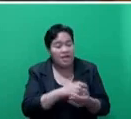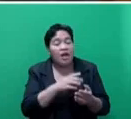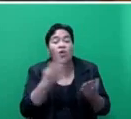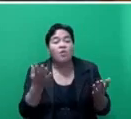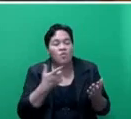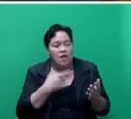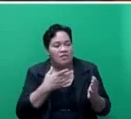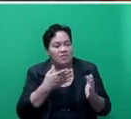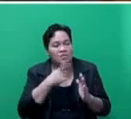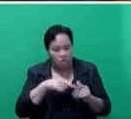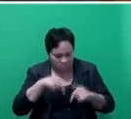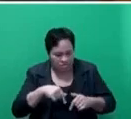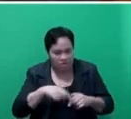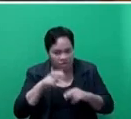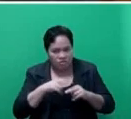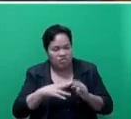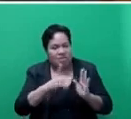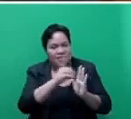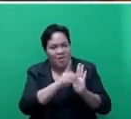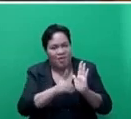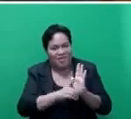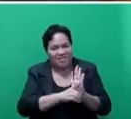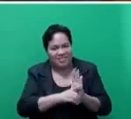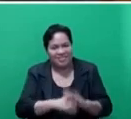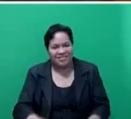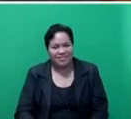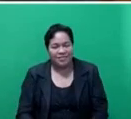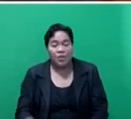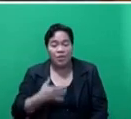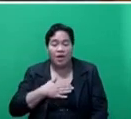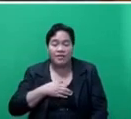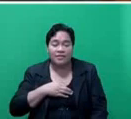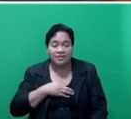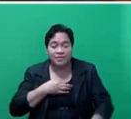democratic community that we have like Fiji. I commend the work of the